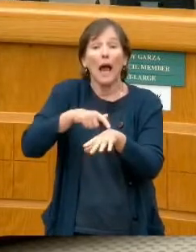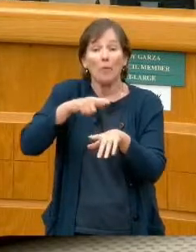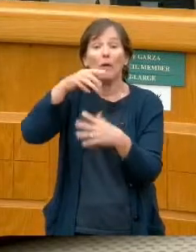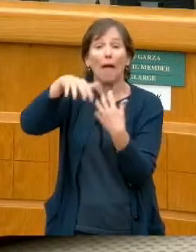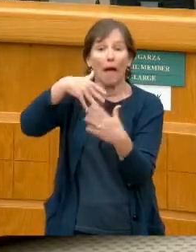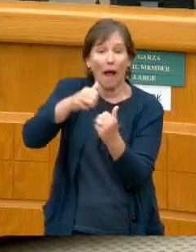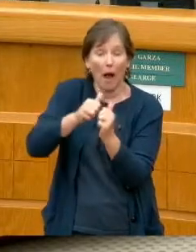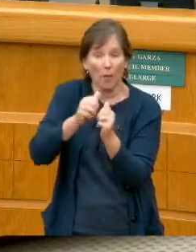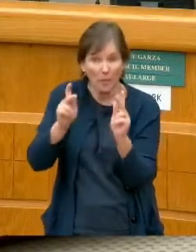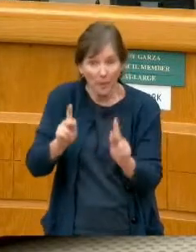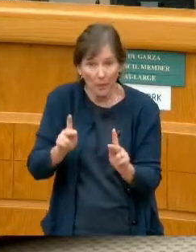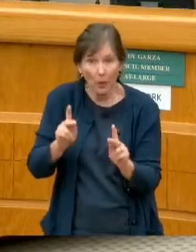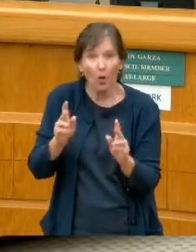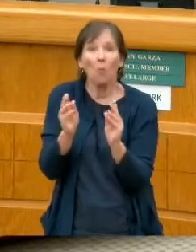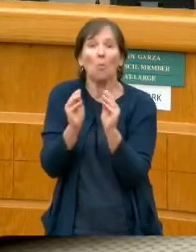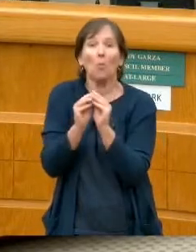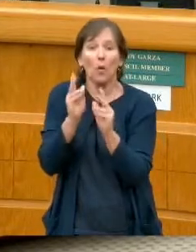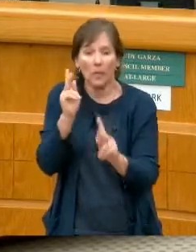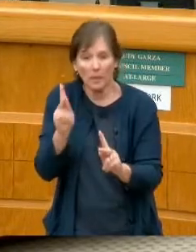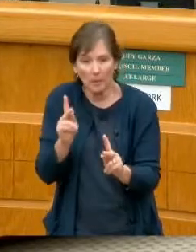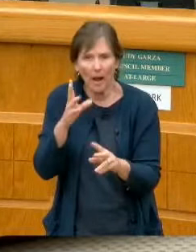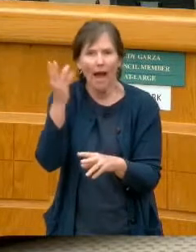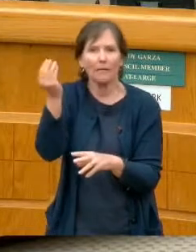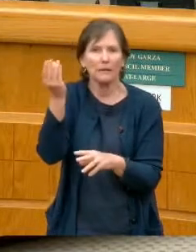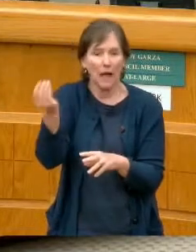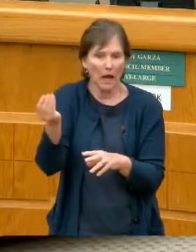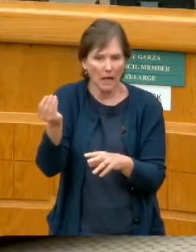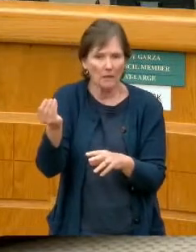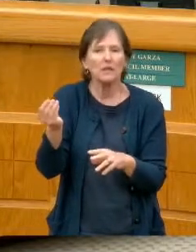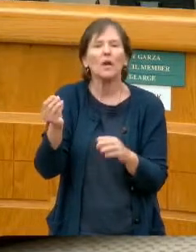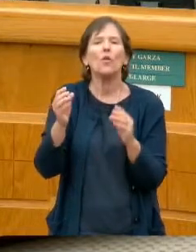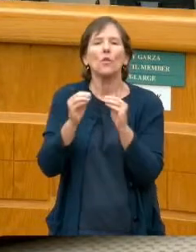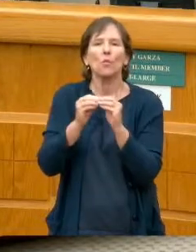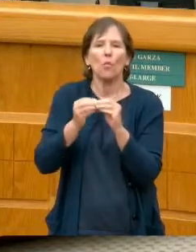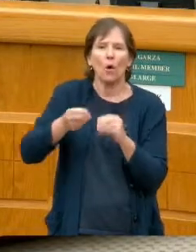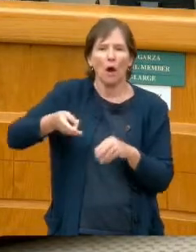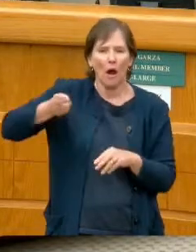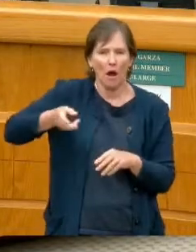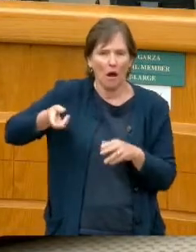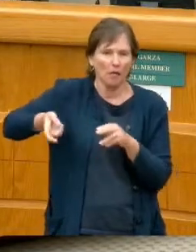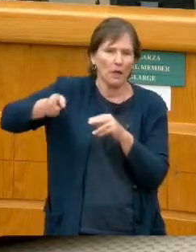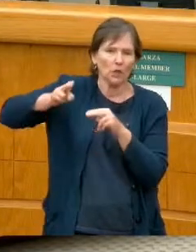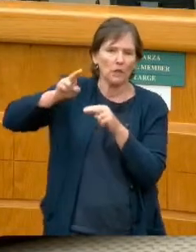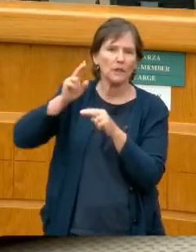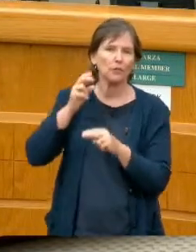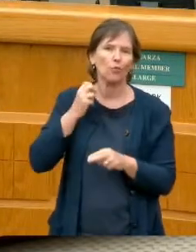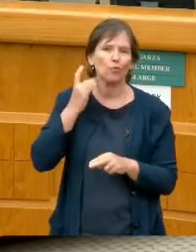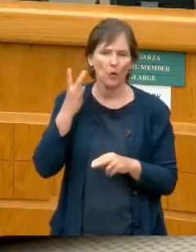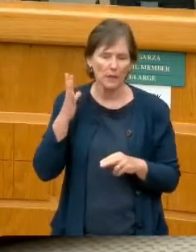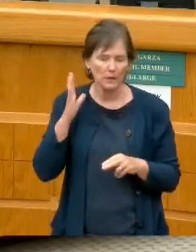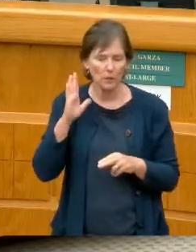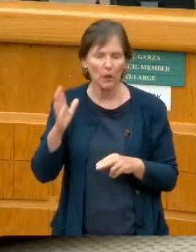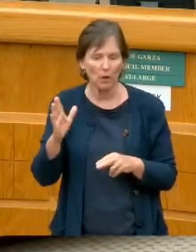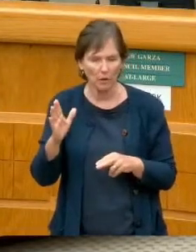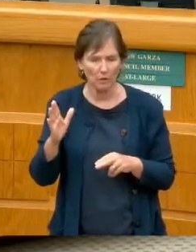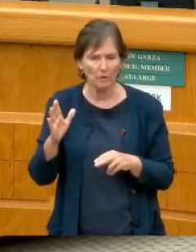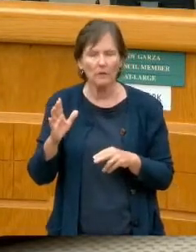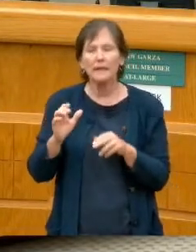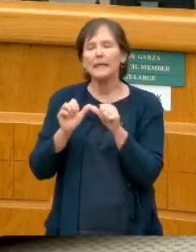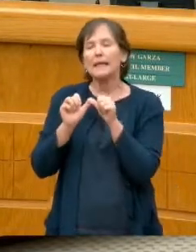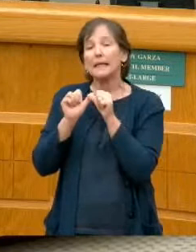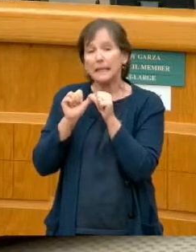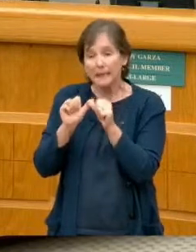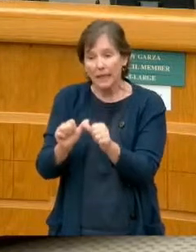spread. If you decide to engage in public activities, continue to protect yourself by practicing your